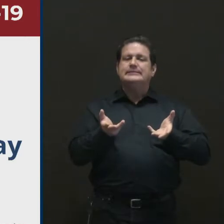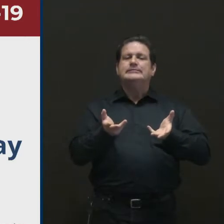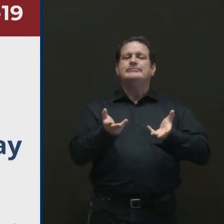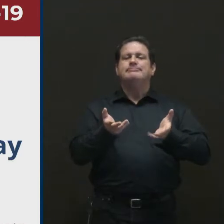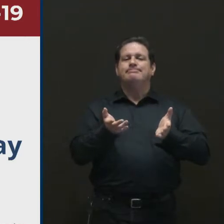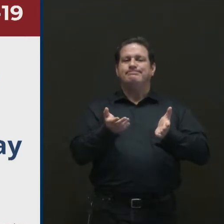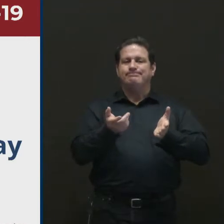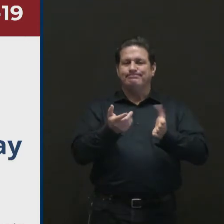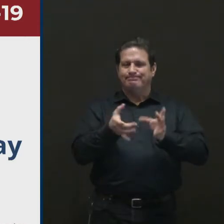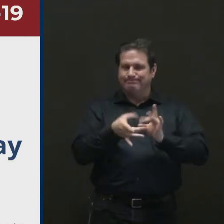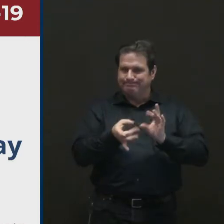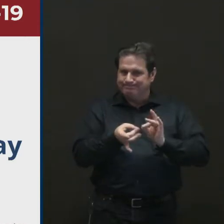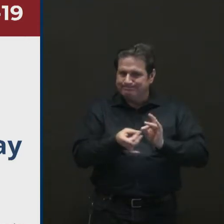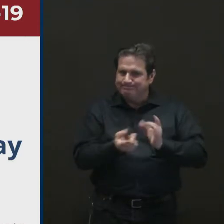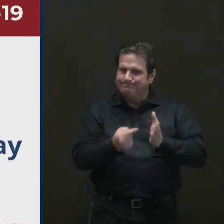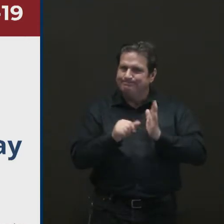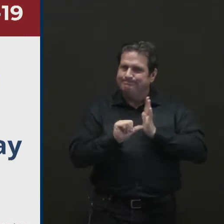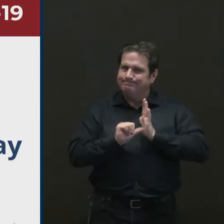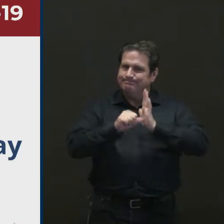saying